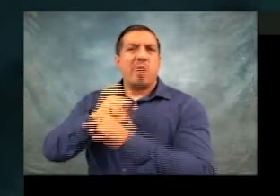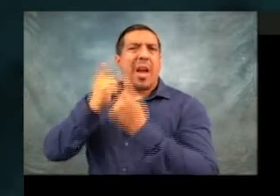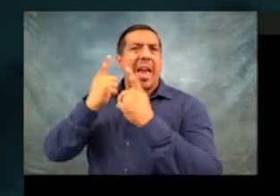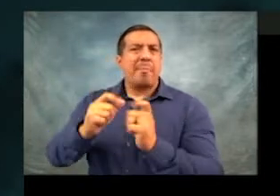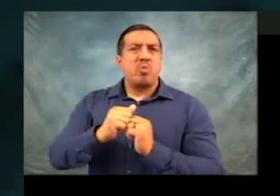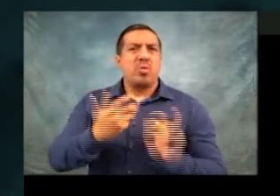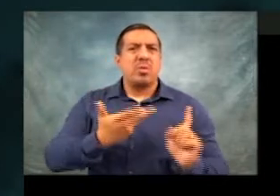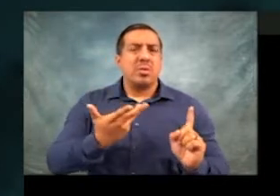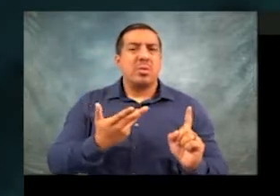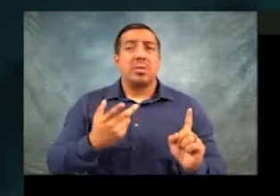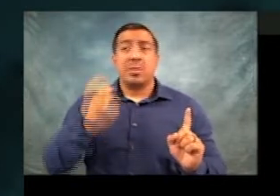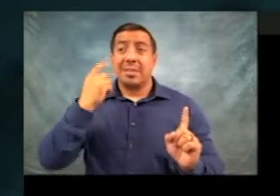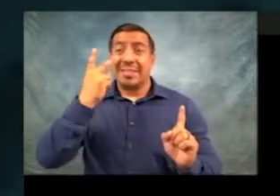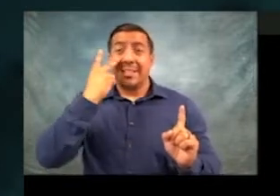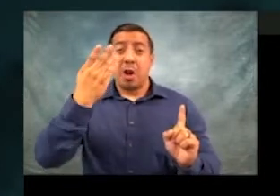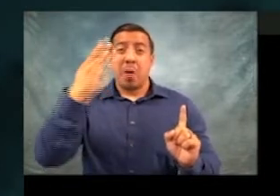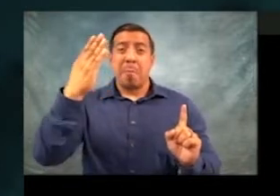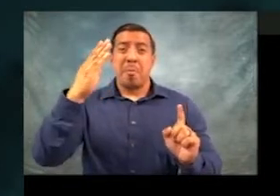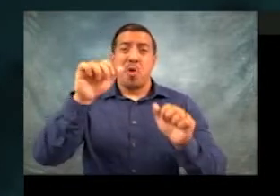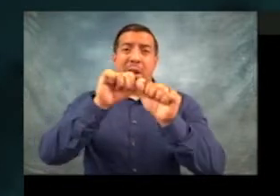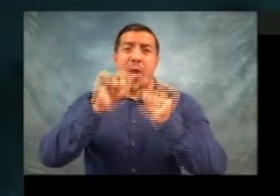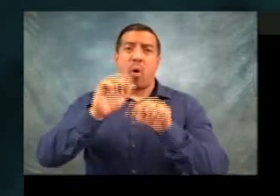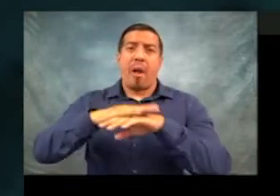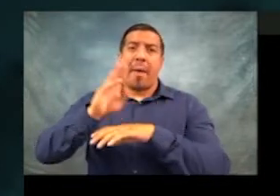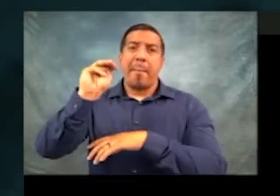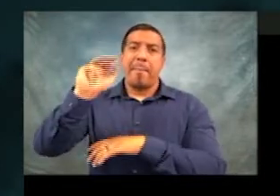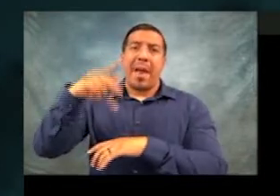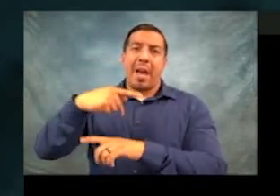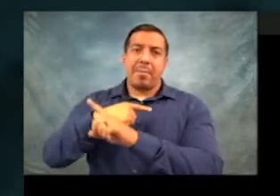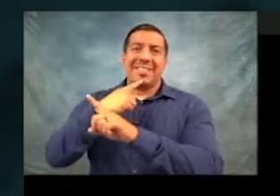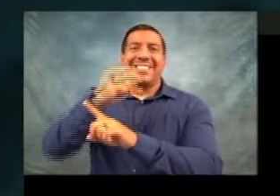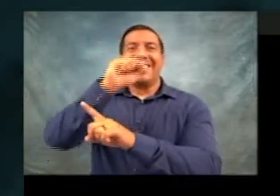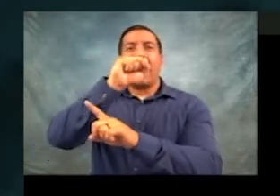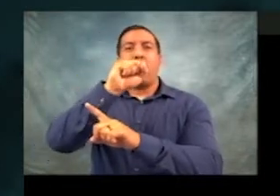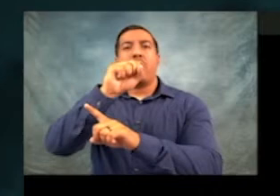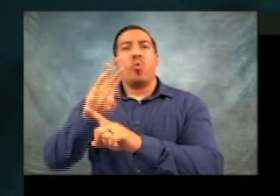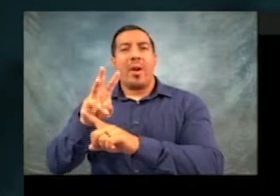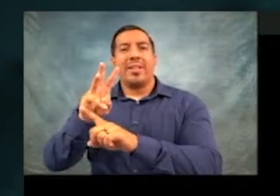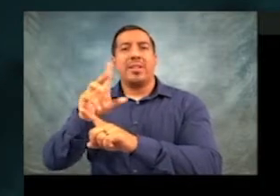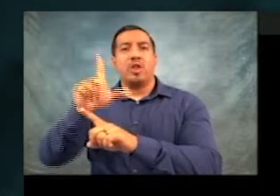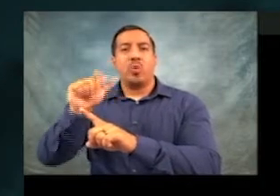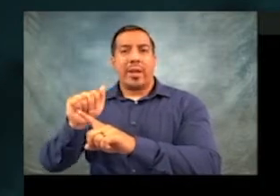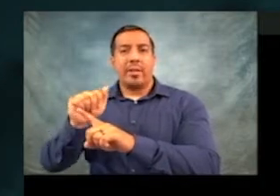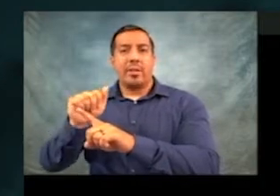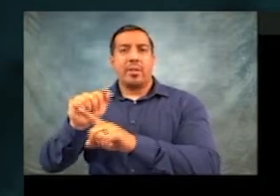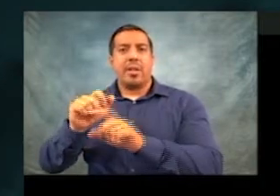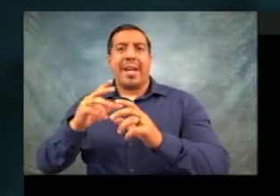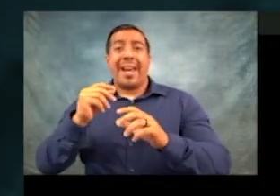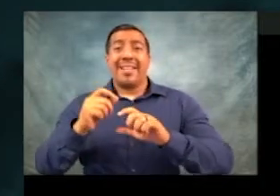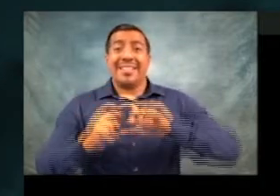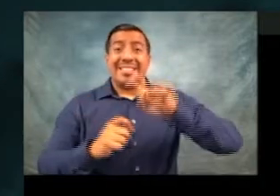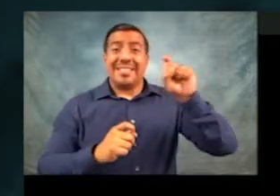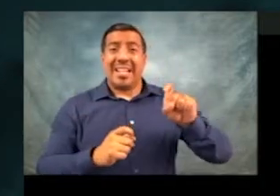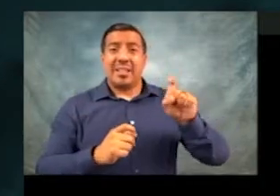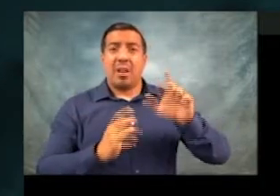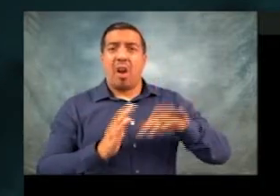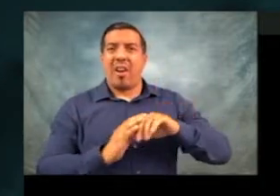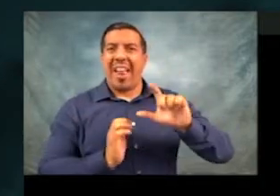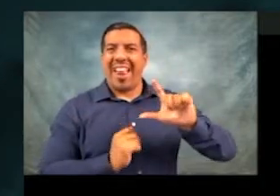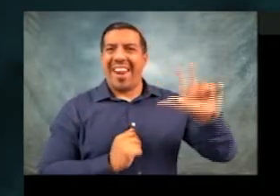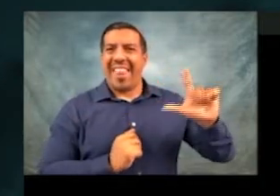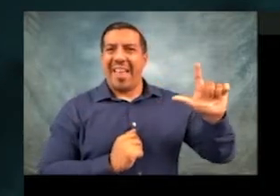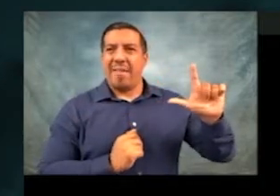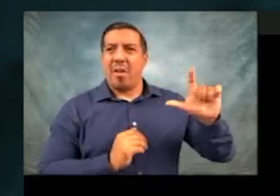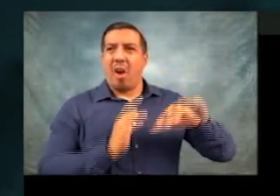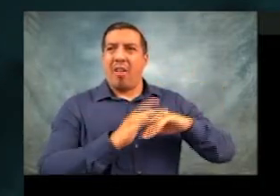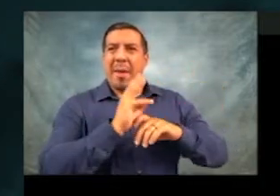happened. This little blue area on the map here, so this is southwest Louisiana. Texas is just off the left-hand